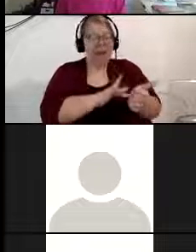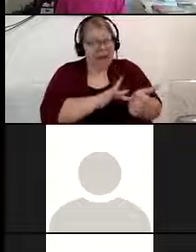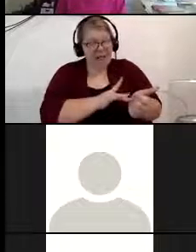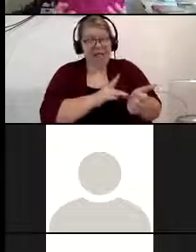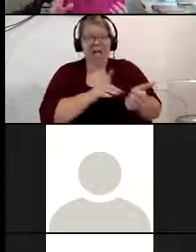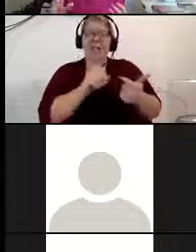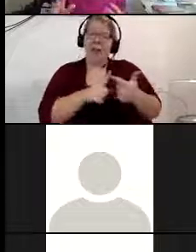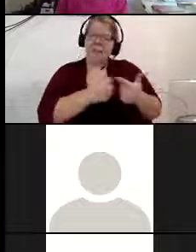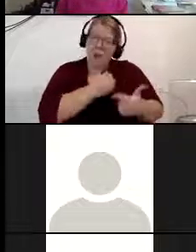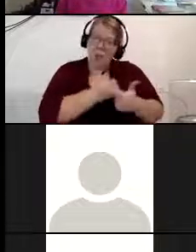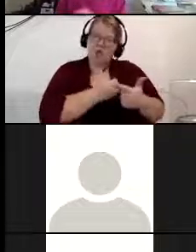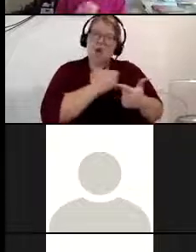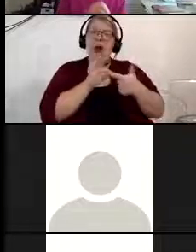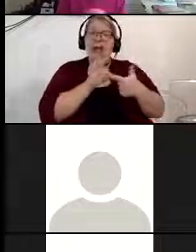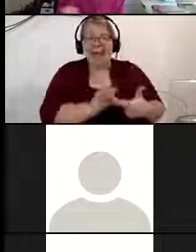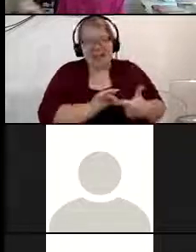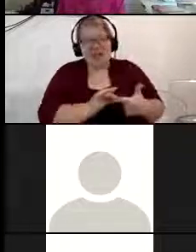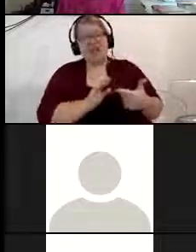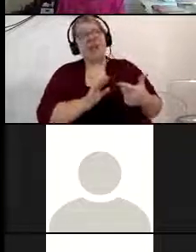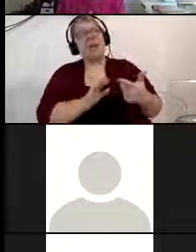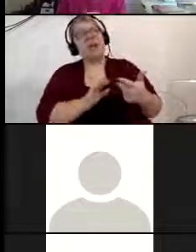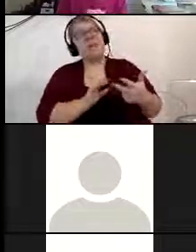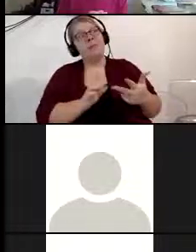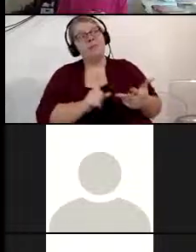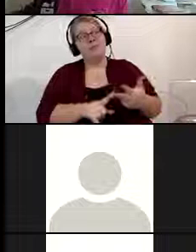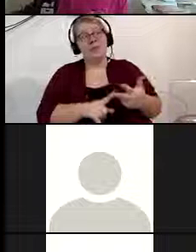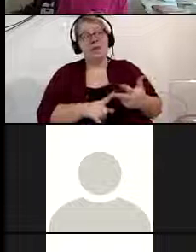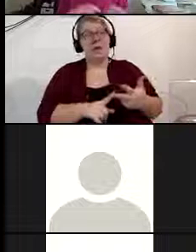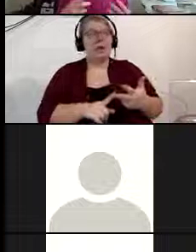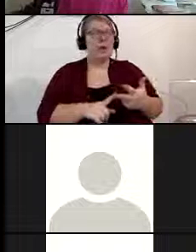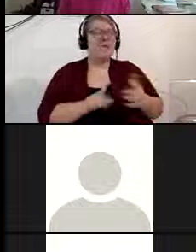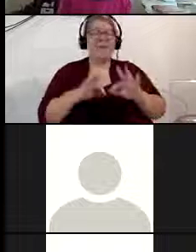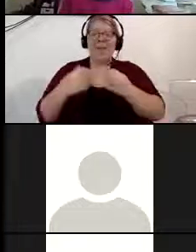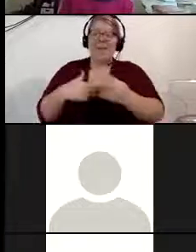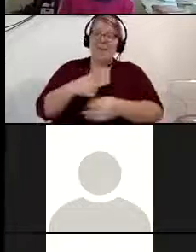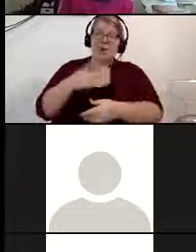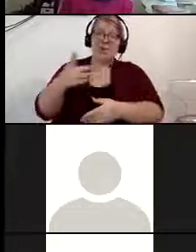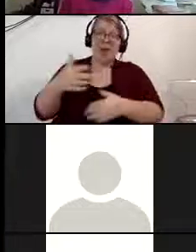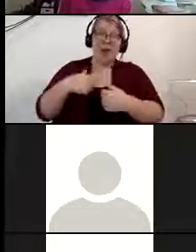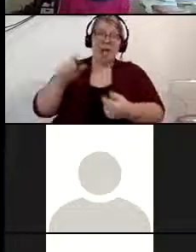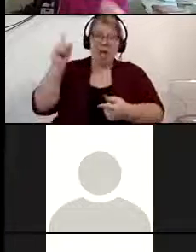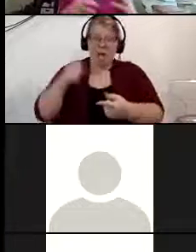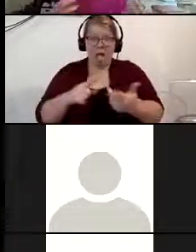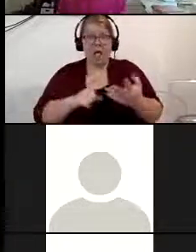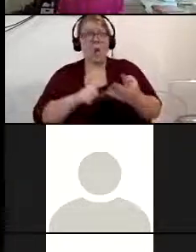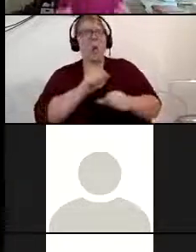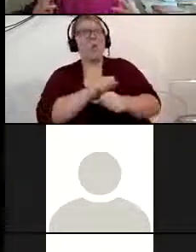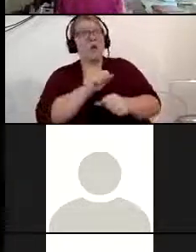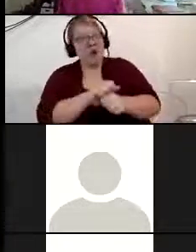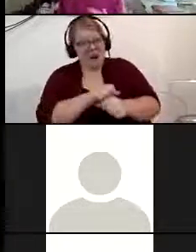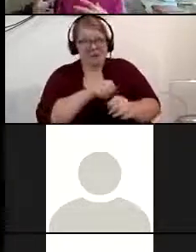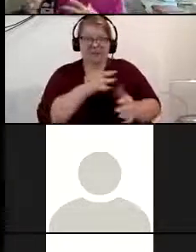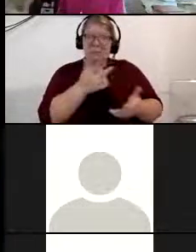problems, relationship, family members' health and well-being deteriorates, lost productivity in the workplace,